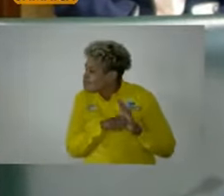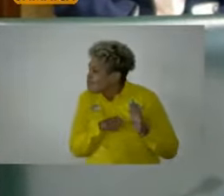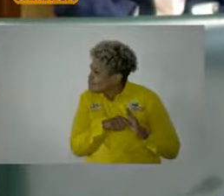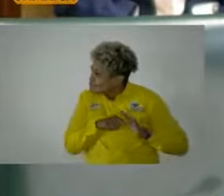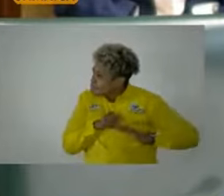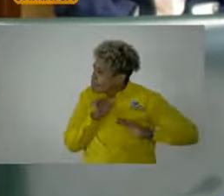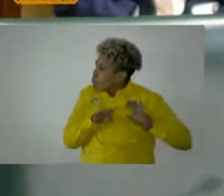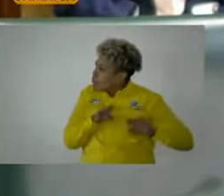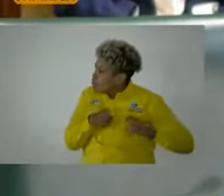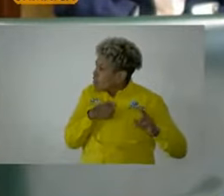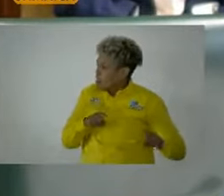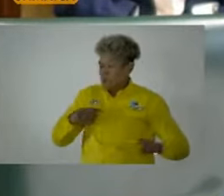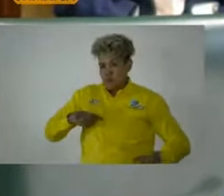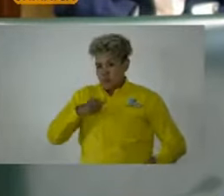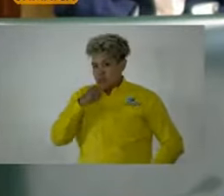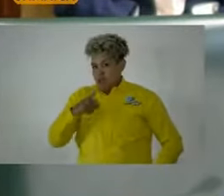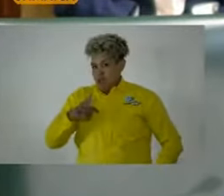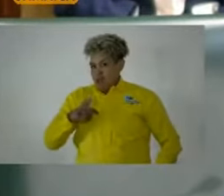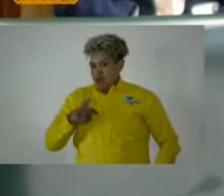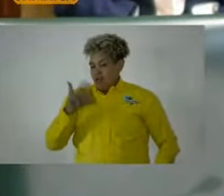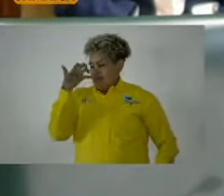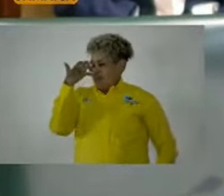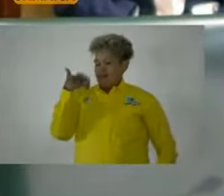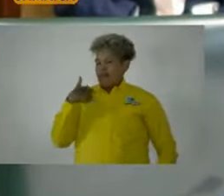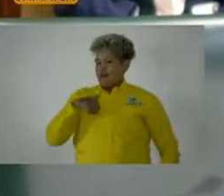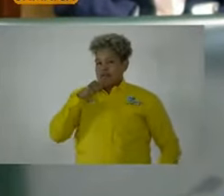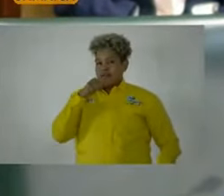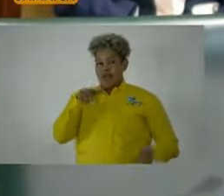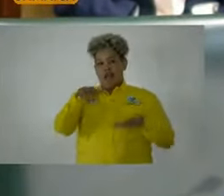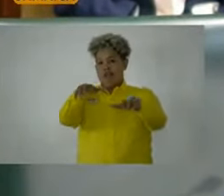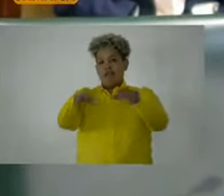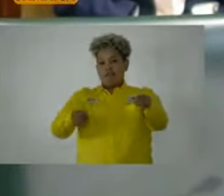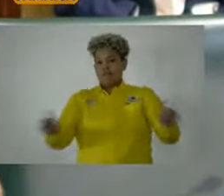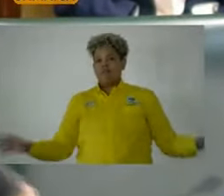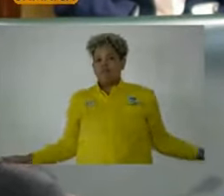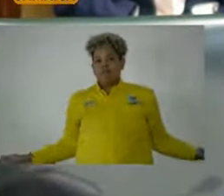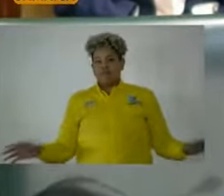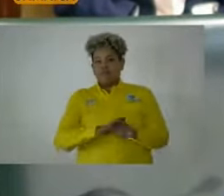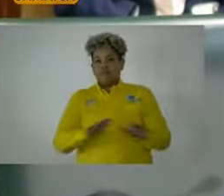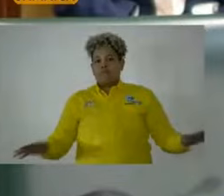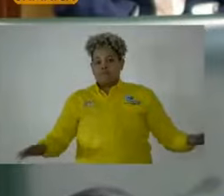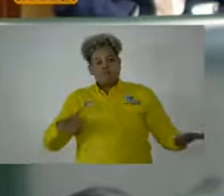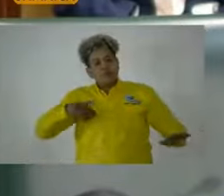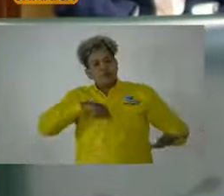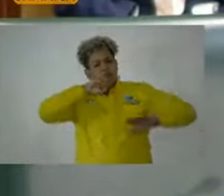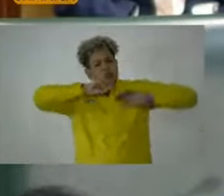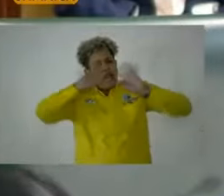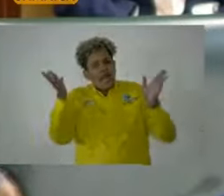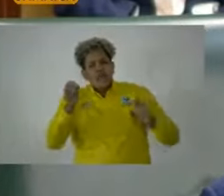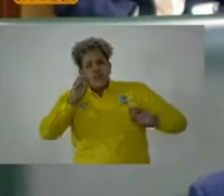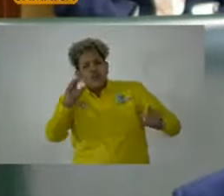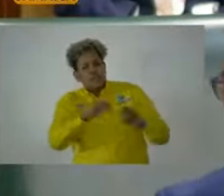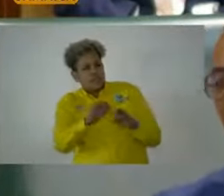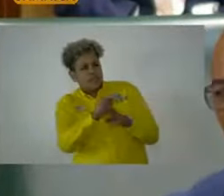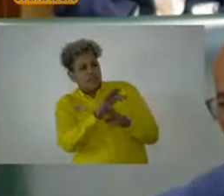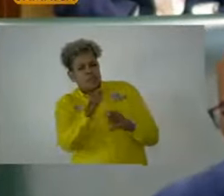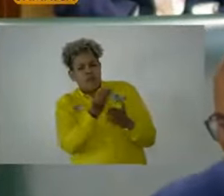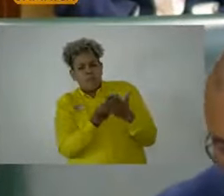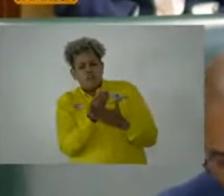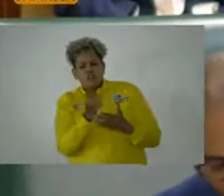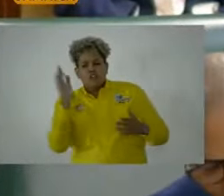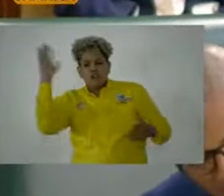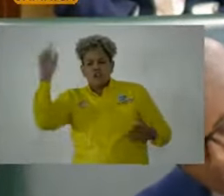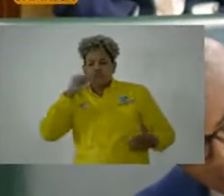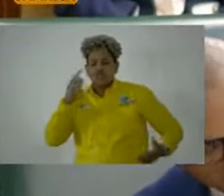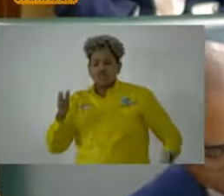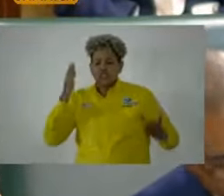and we are not the deceivers. Mr. Speaker, it is now quite clear that there's nothing in the minister's budget presentation